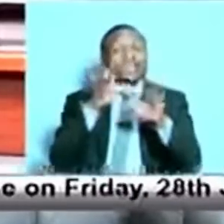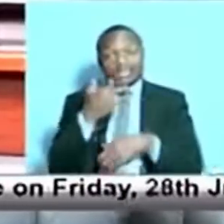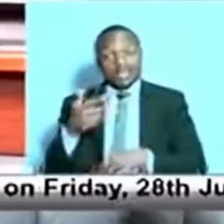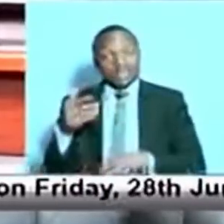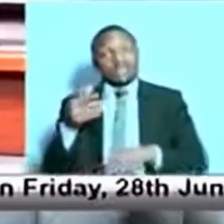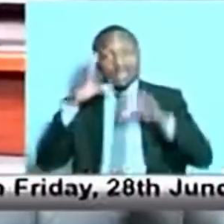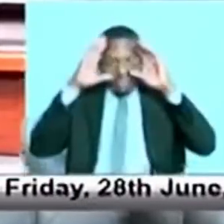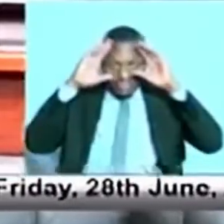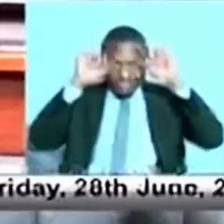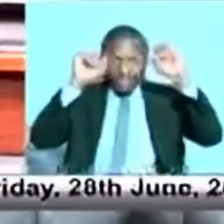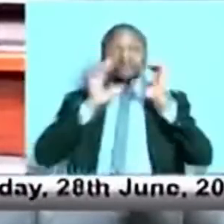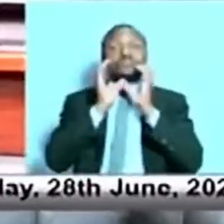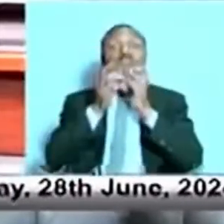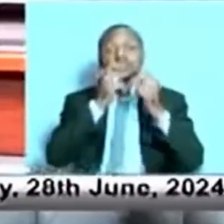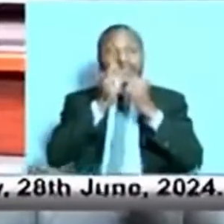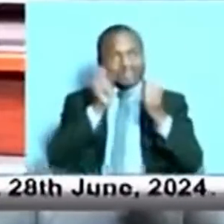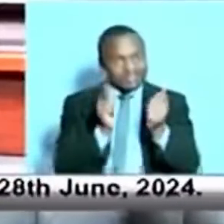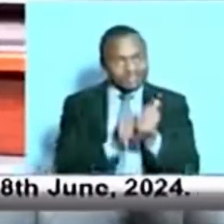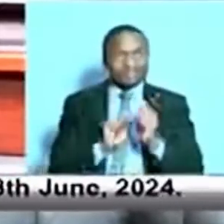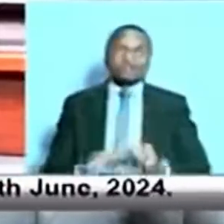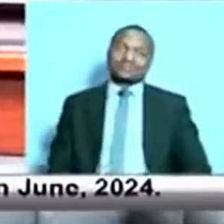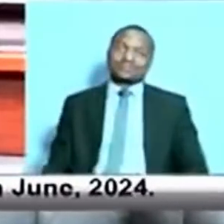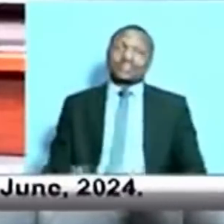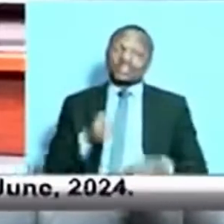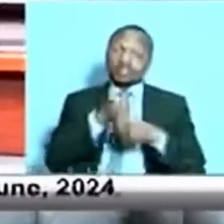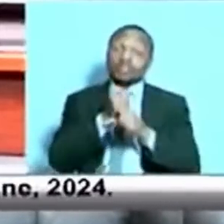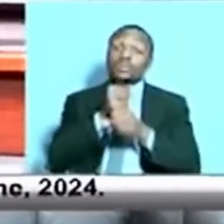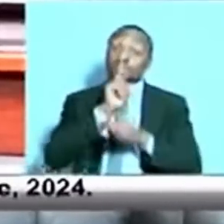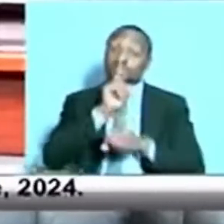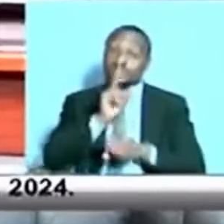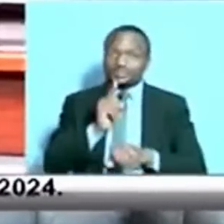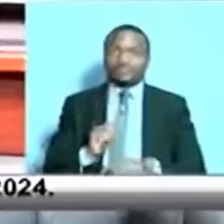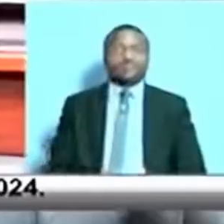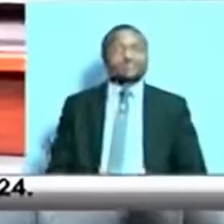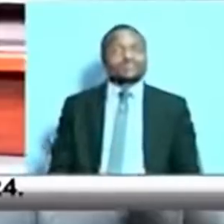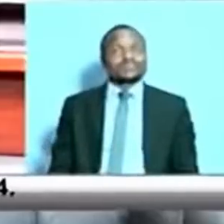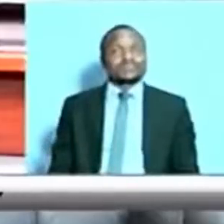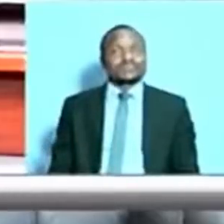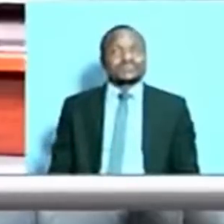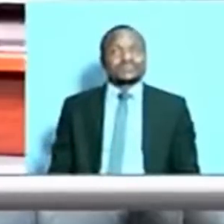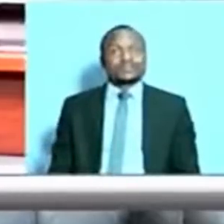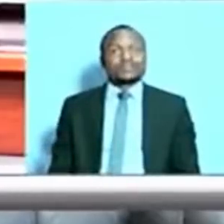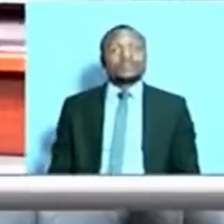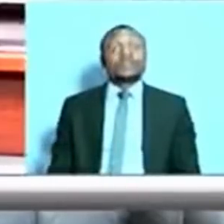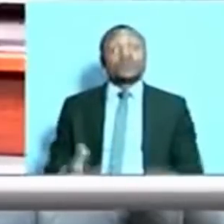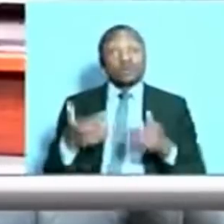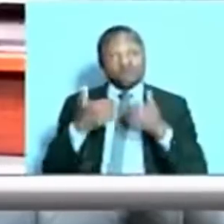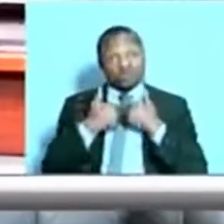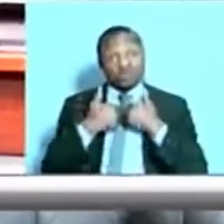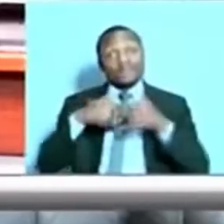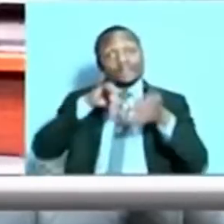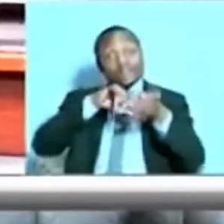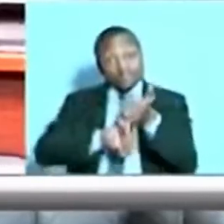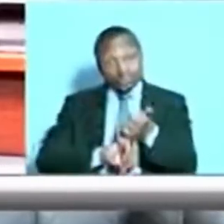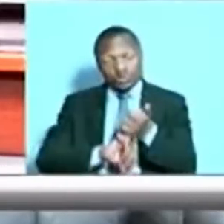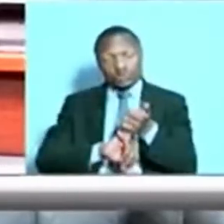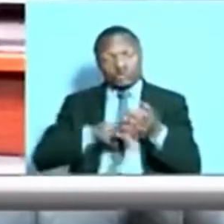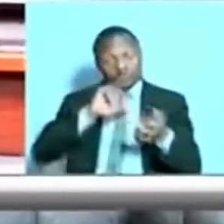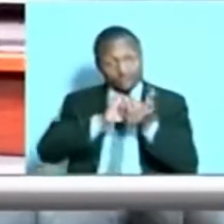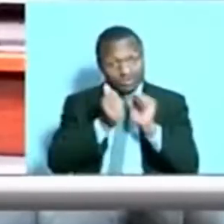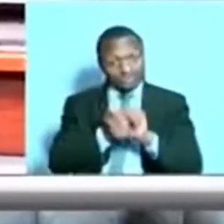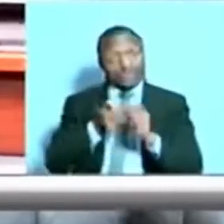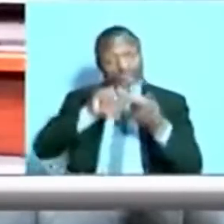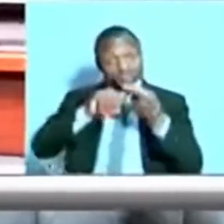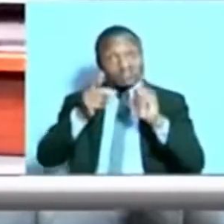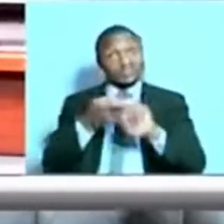mentioned on the onset, to ensure that even as we have social discourse as colleagues